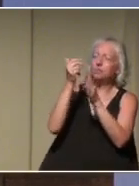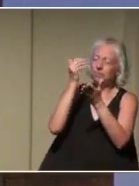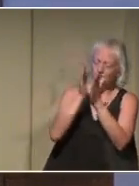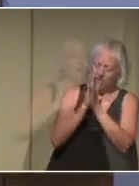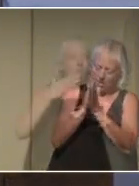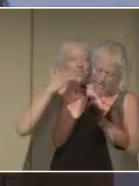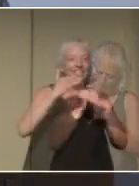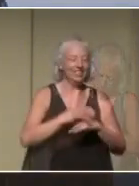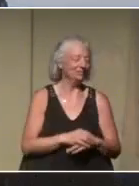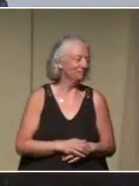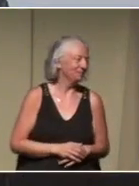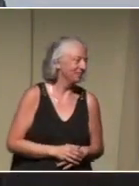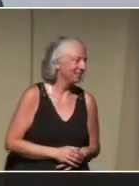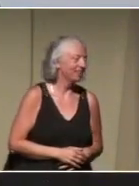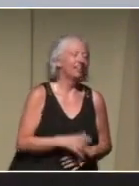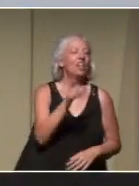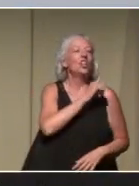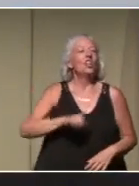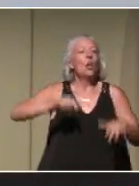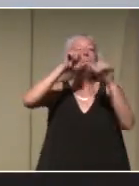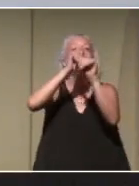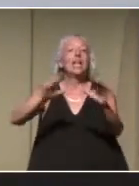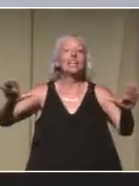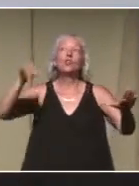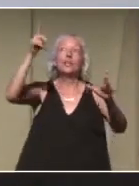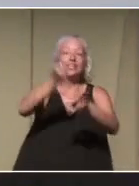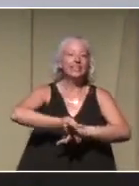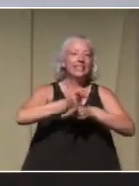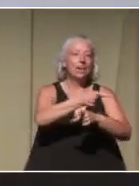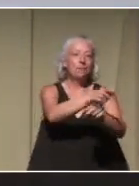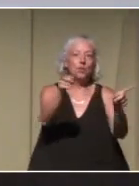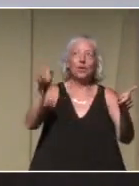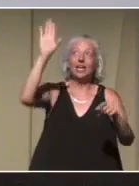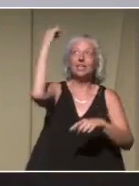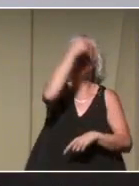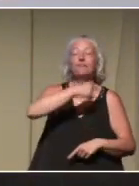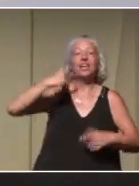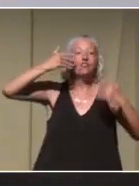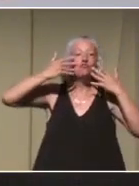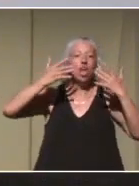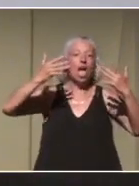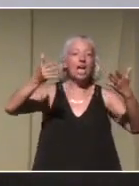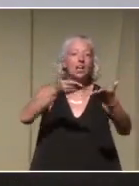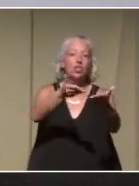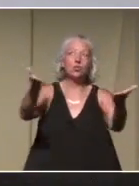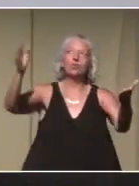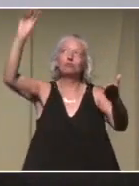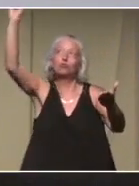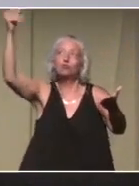Amen. The Lord bless you and keep you. The Lord make his face shine upon you and